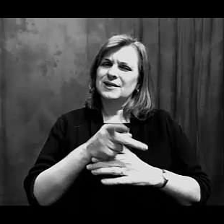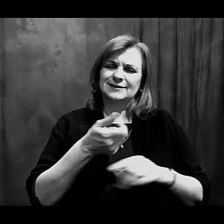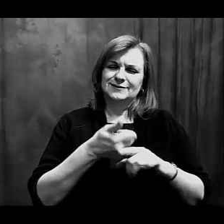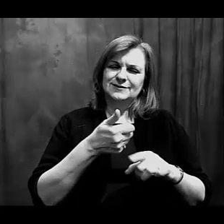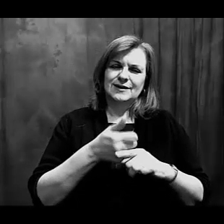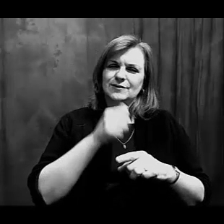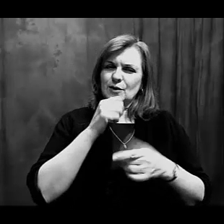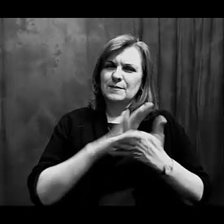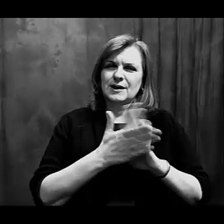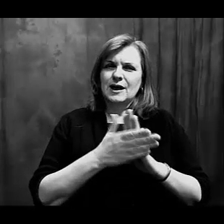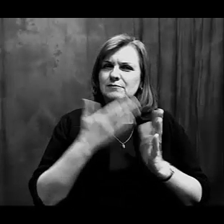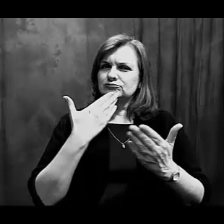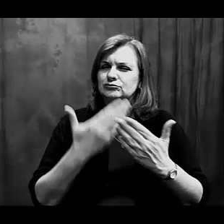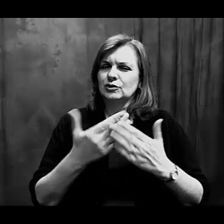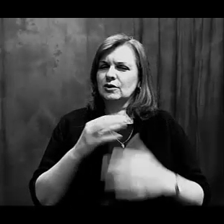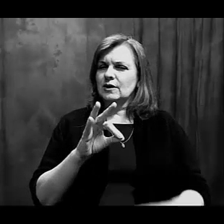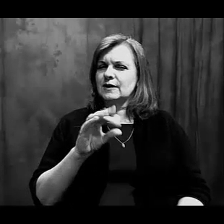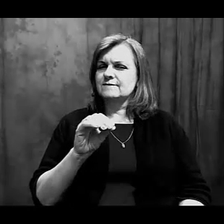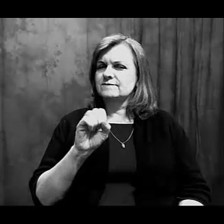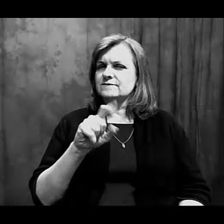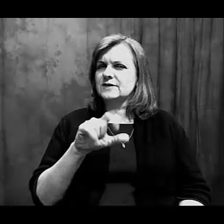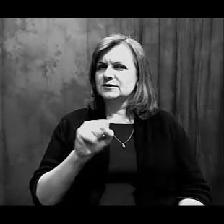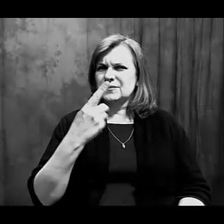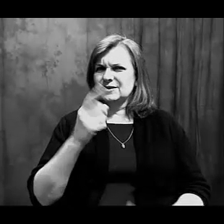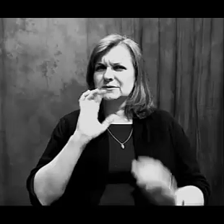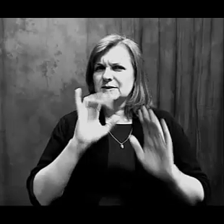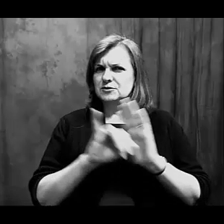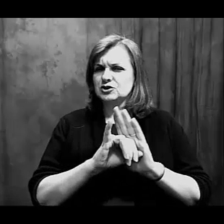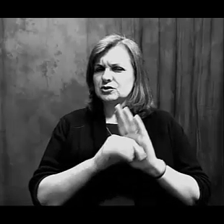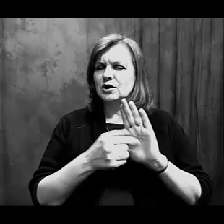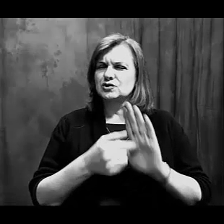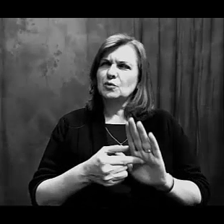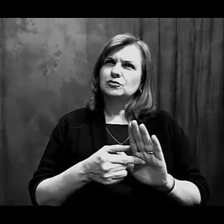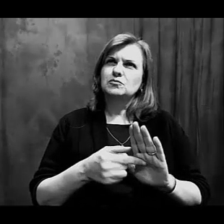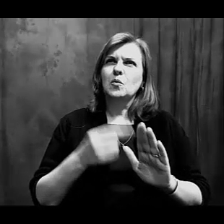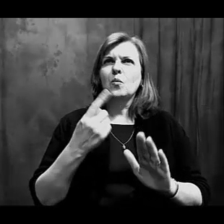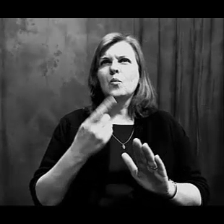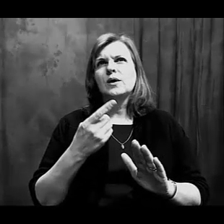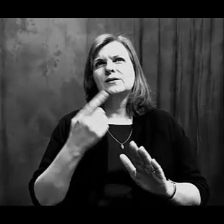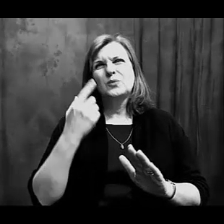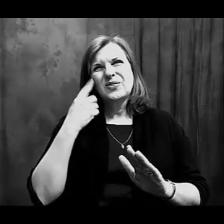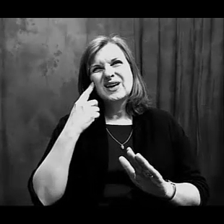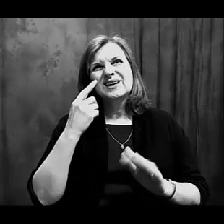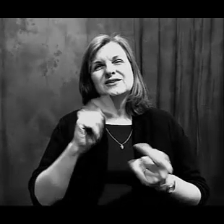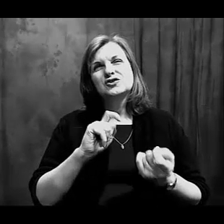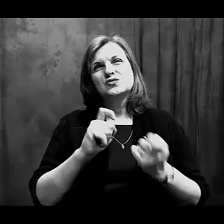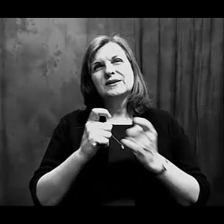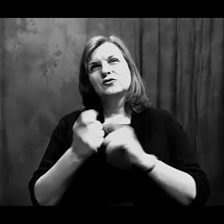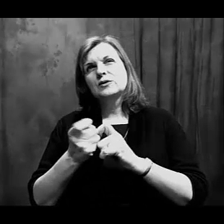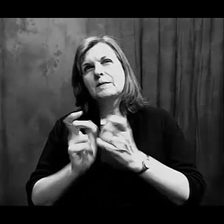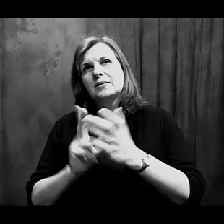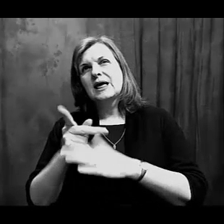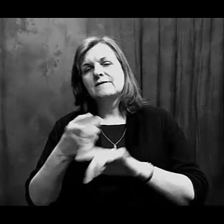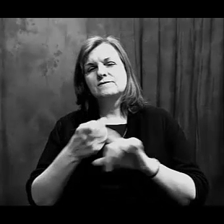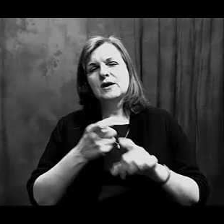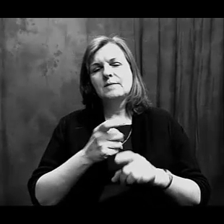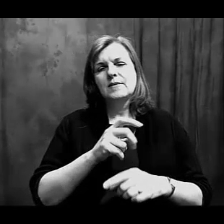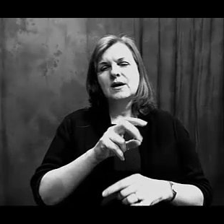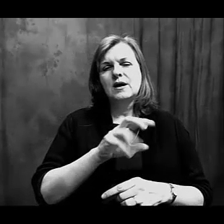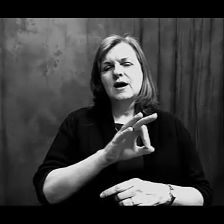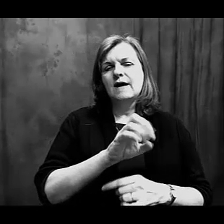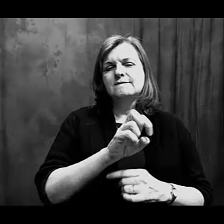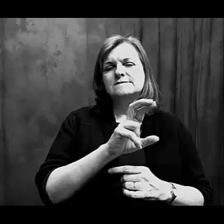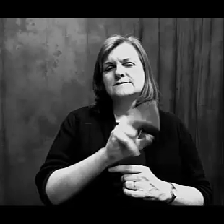So plants, of course, do not fossilize well, but we think this may have been one of the first transitional plants from a